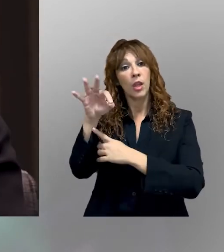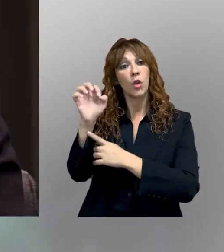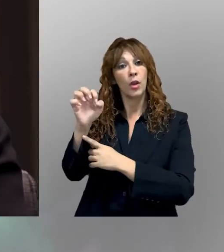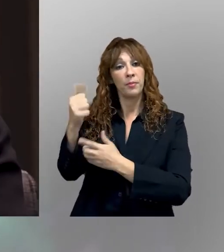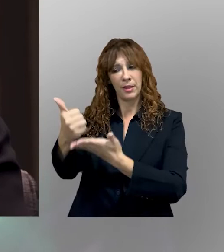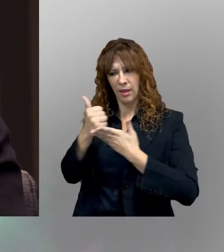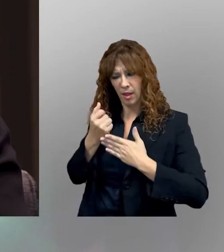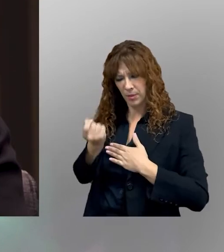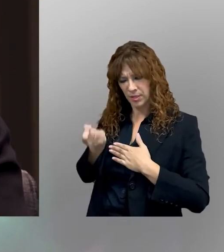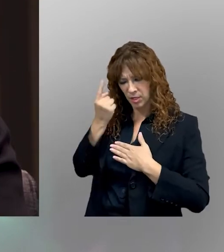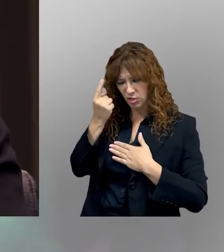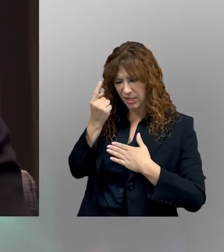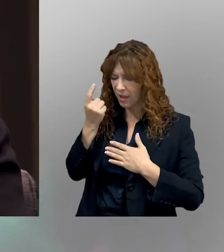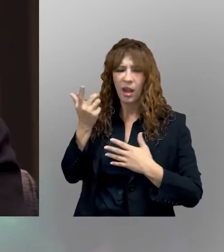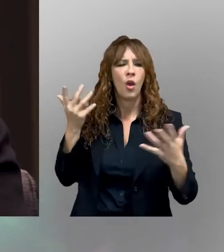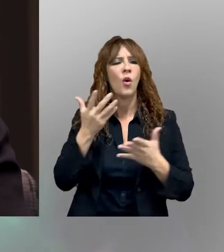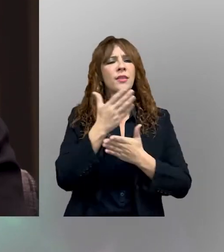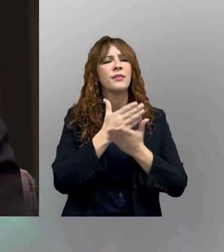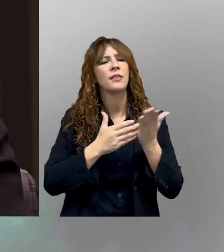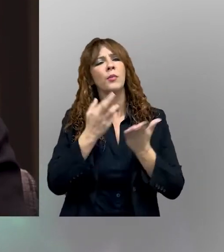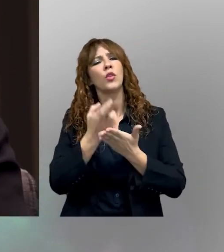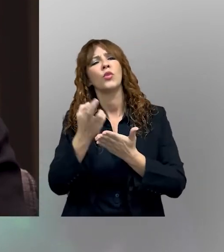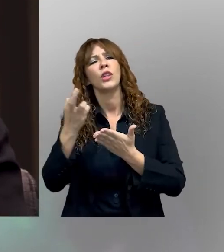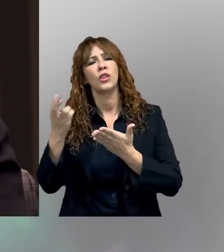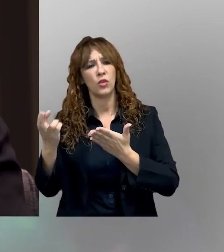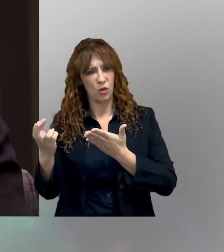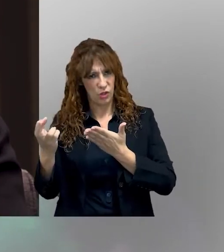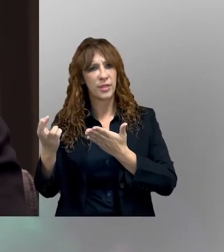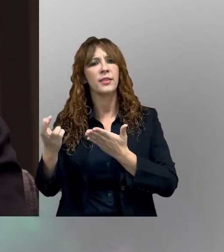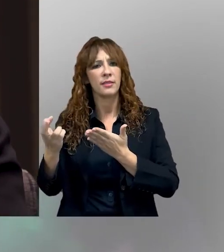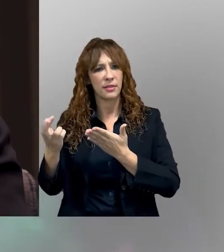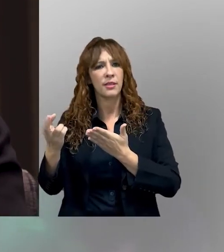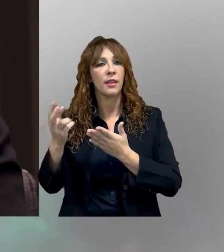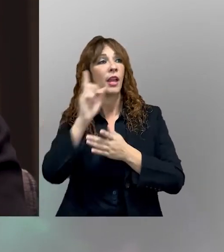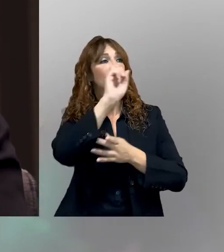Equip also helped us understand what some of